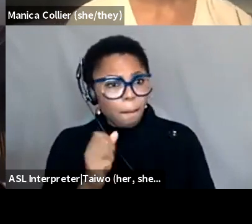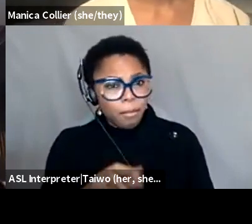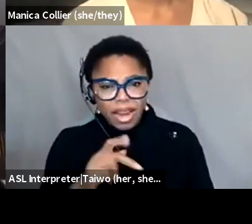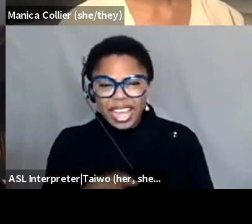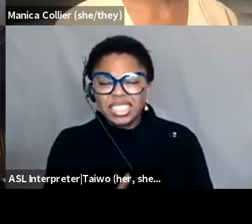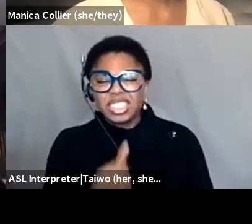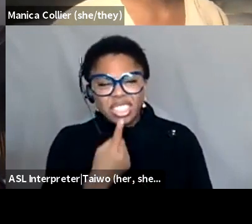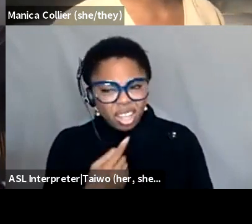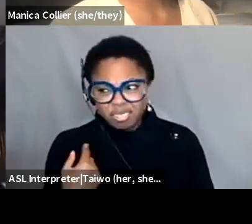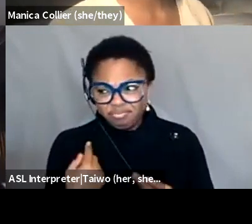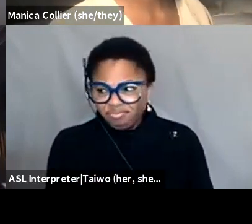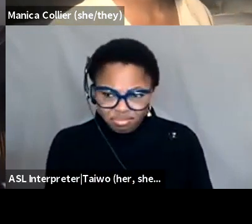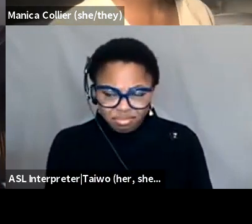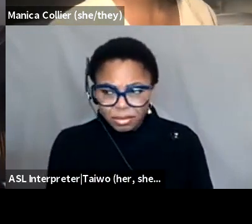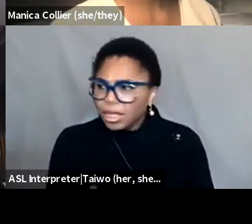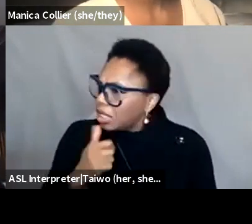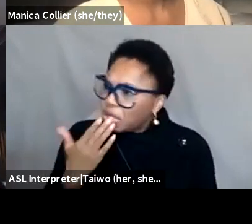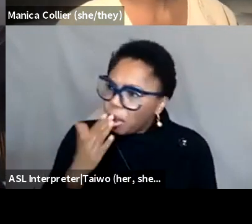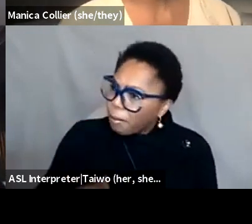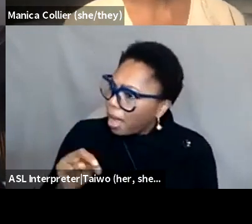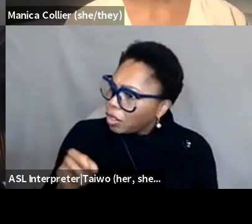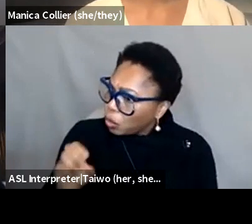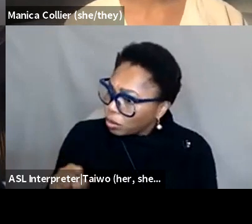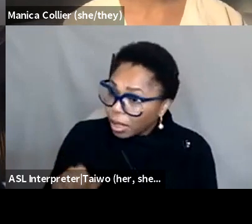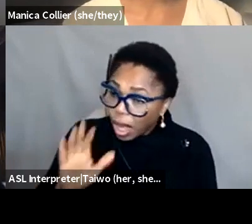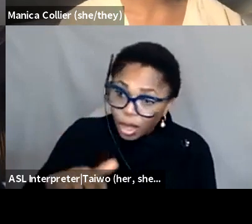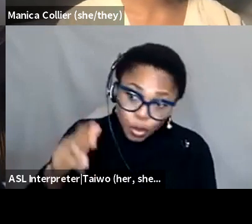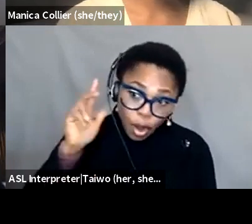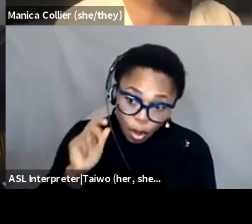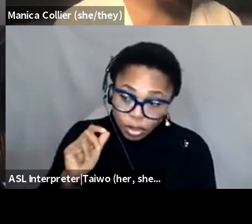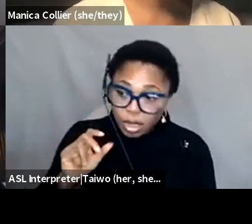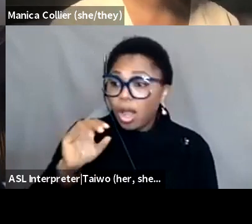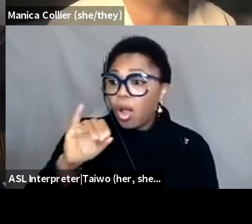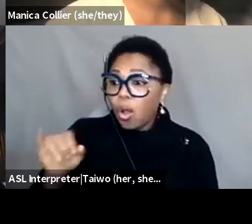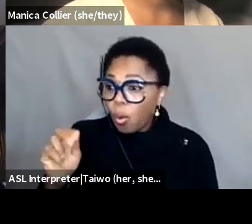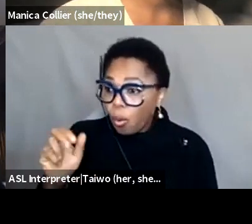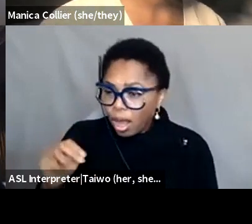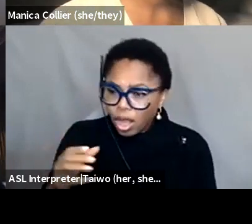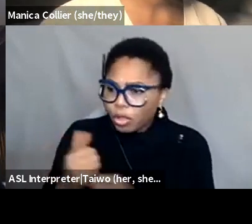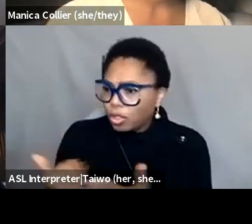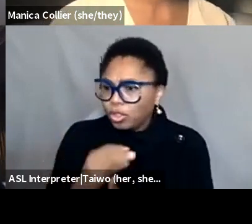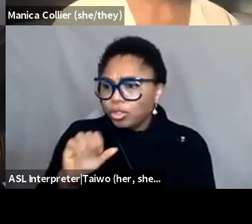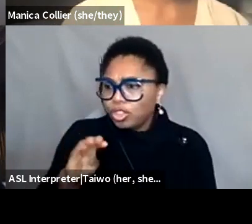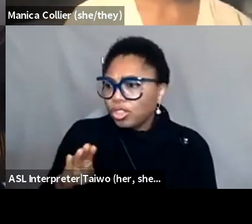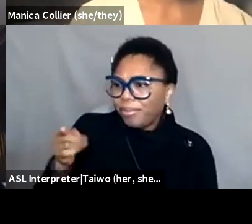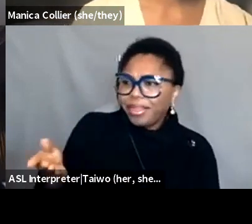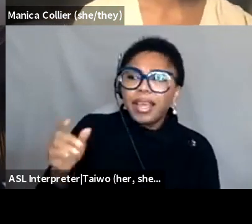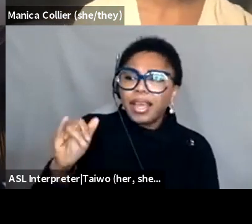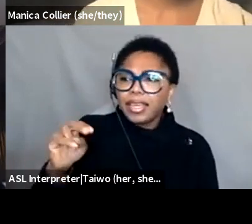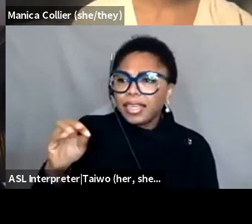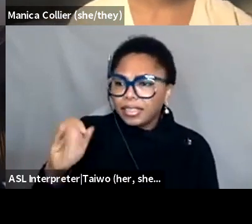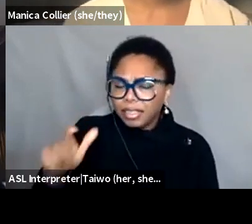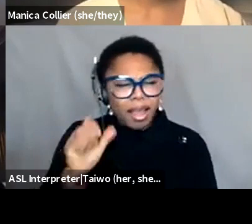lately. But it's not all bad news. Did you hear about Juan getting that new job at Intel? Oh yeah, I saw that on his